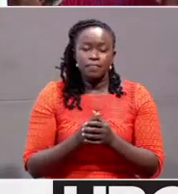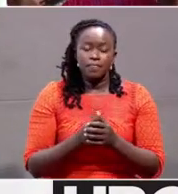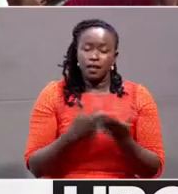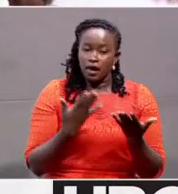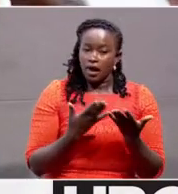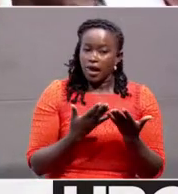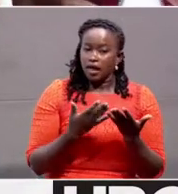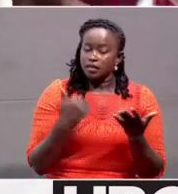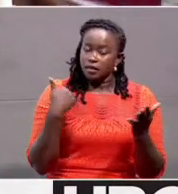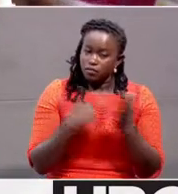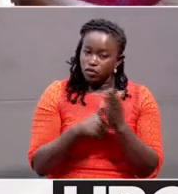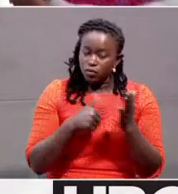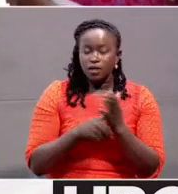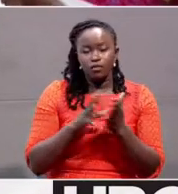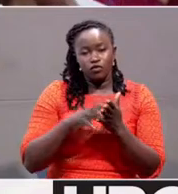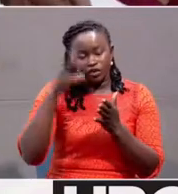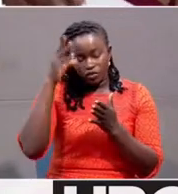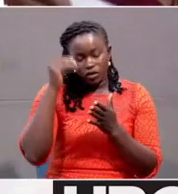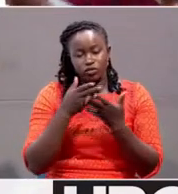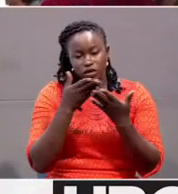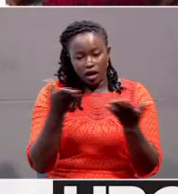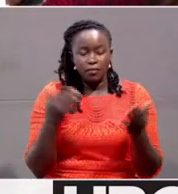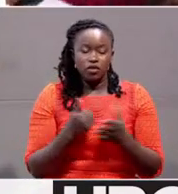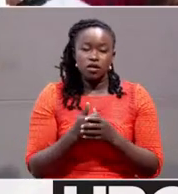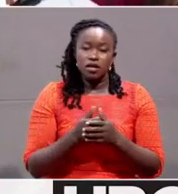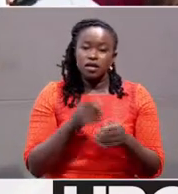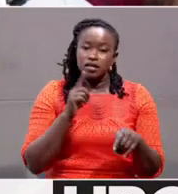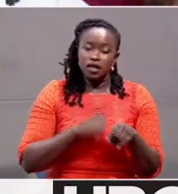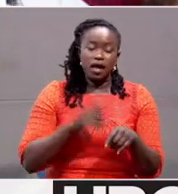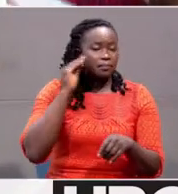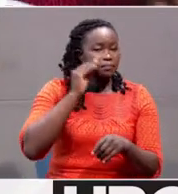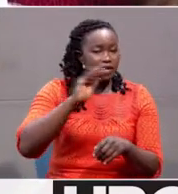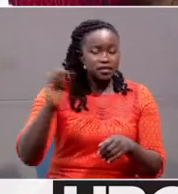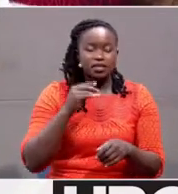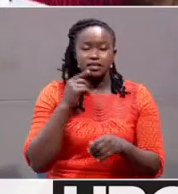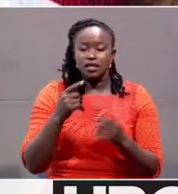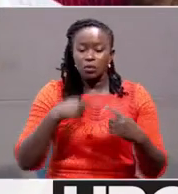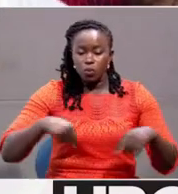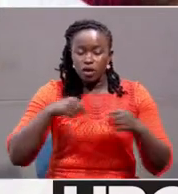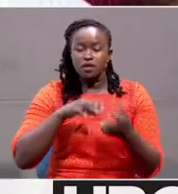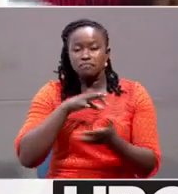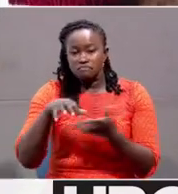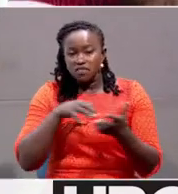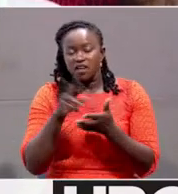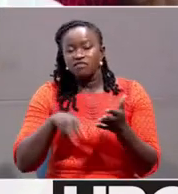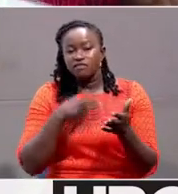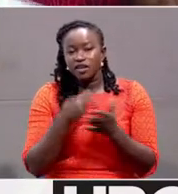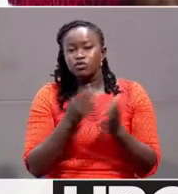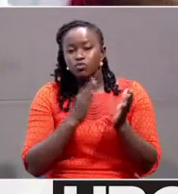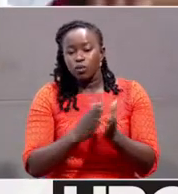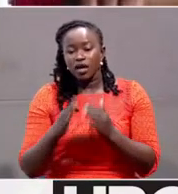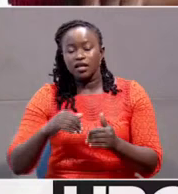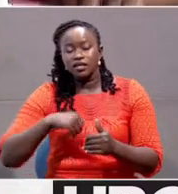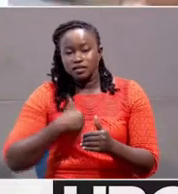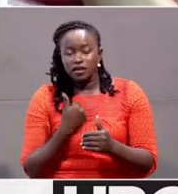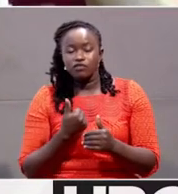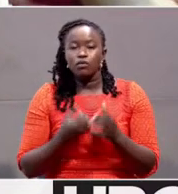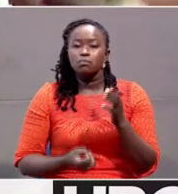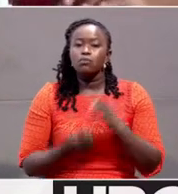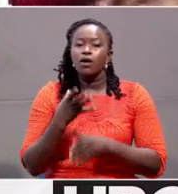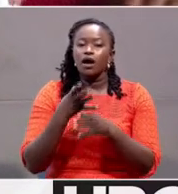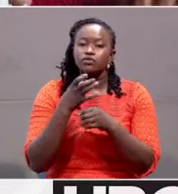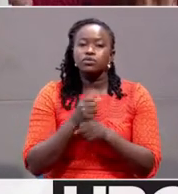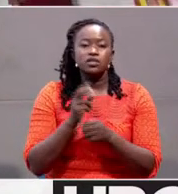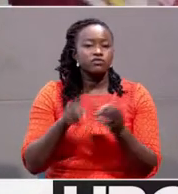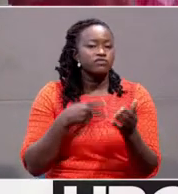give. When a message goes out that we have disorganized, we have failed even to organize ourselves into an association,